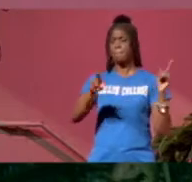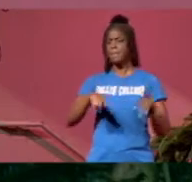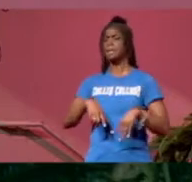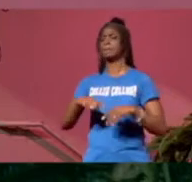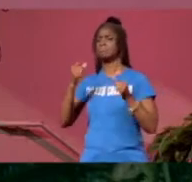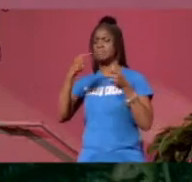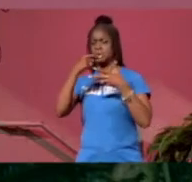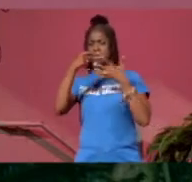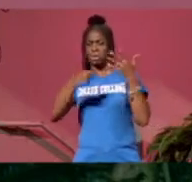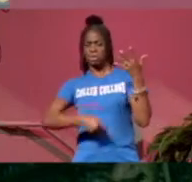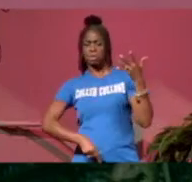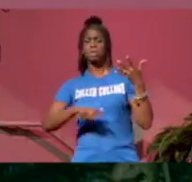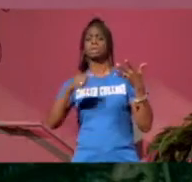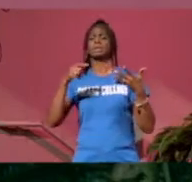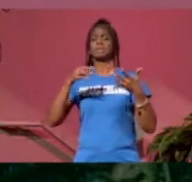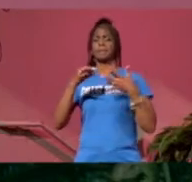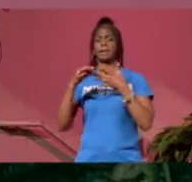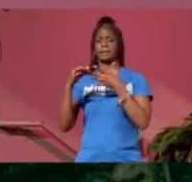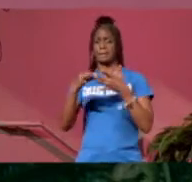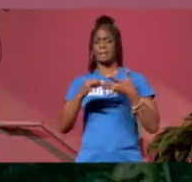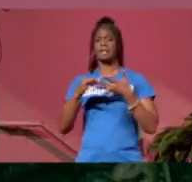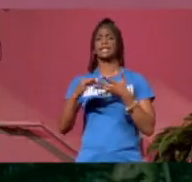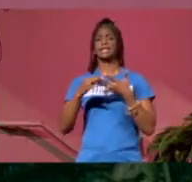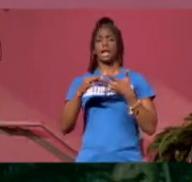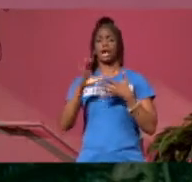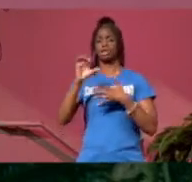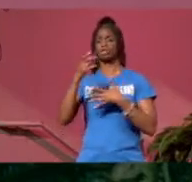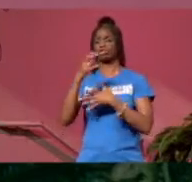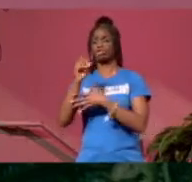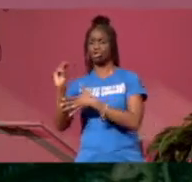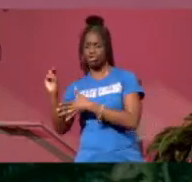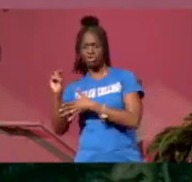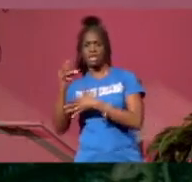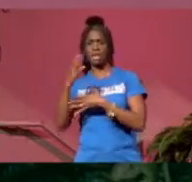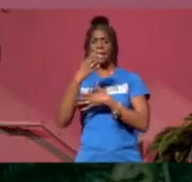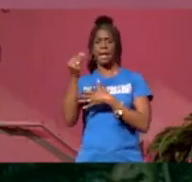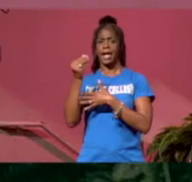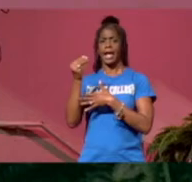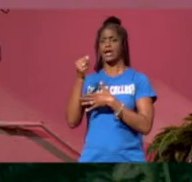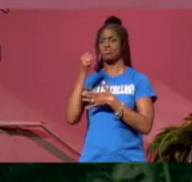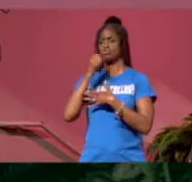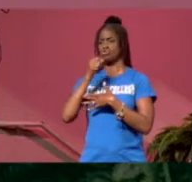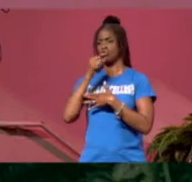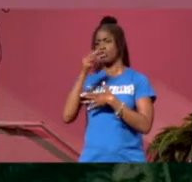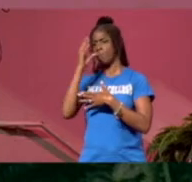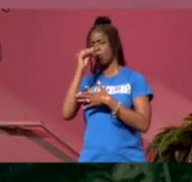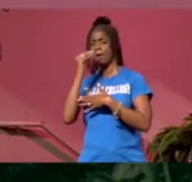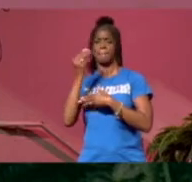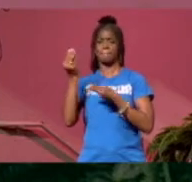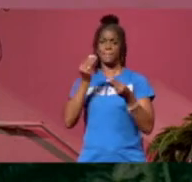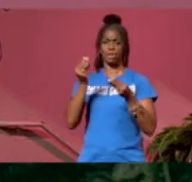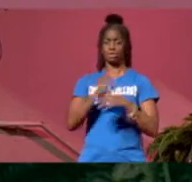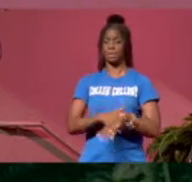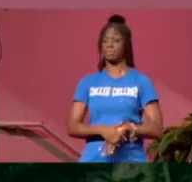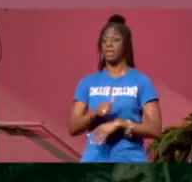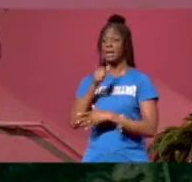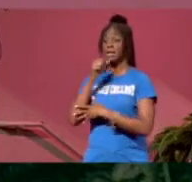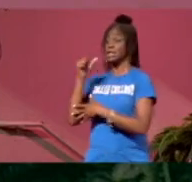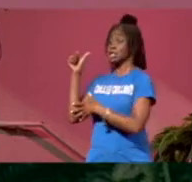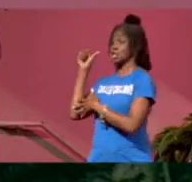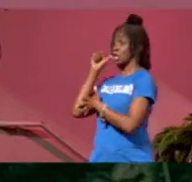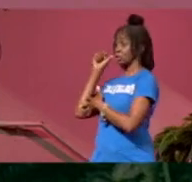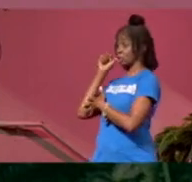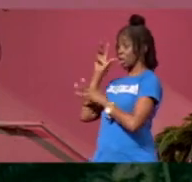Ben, who leads Diop. Oh, my God. Yesterday, oh, my goodness. Yesterday was so good. Let the church say so good. It was